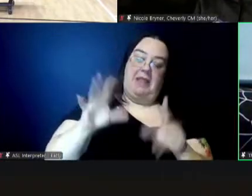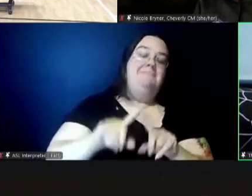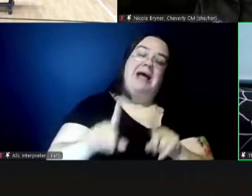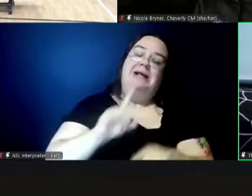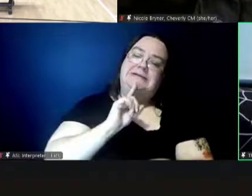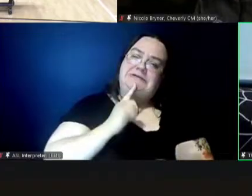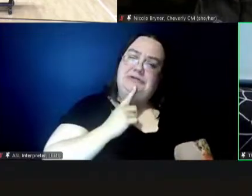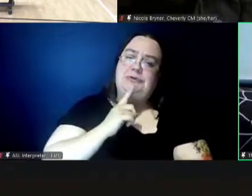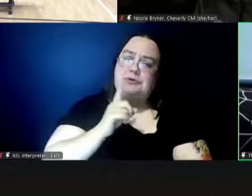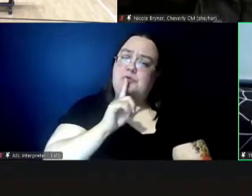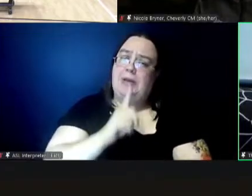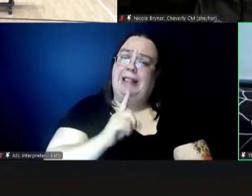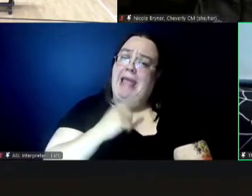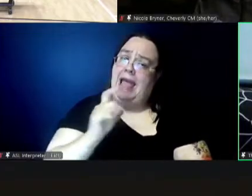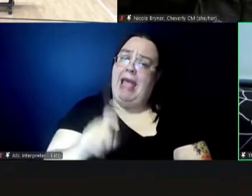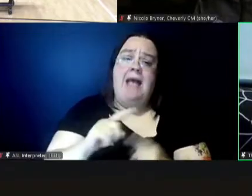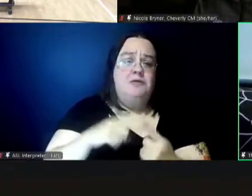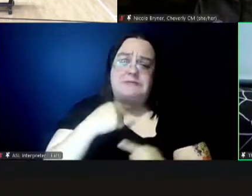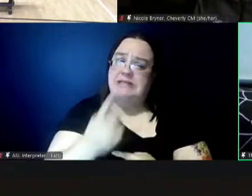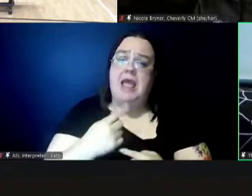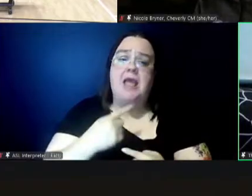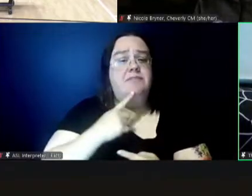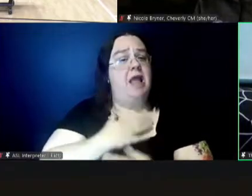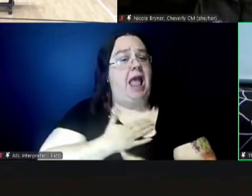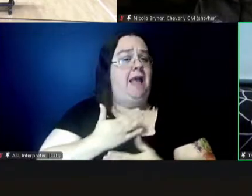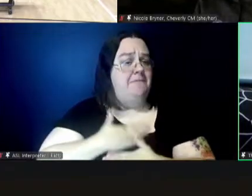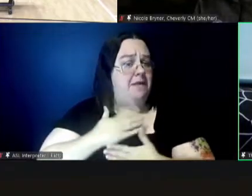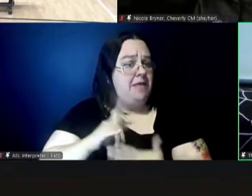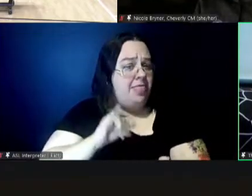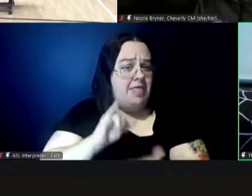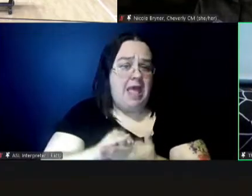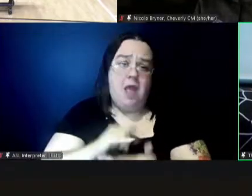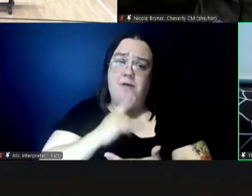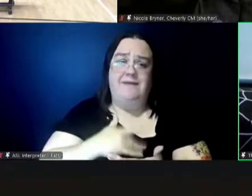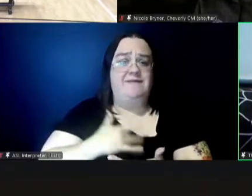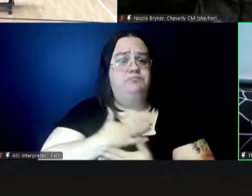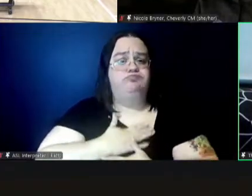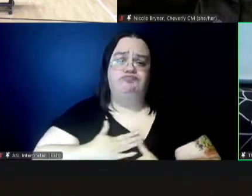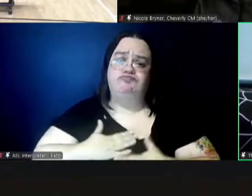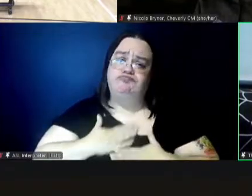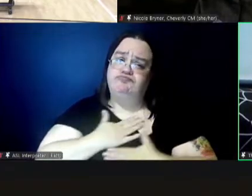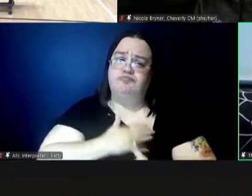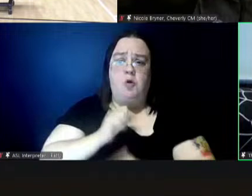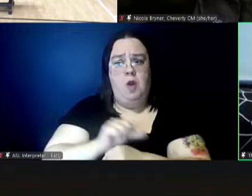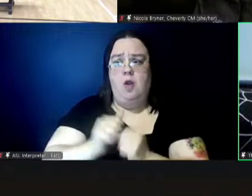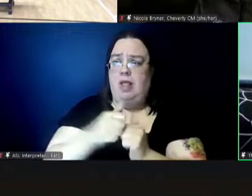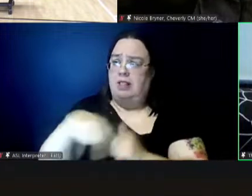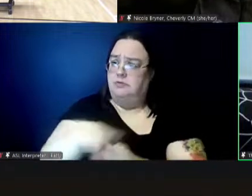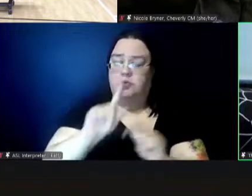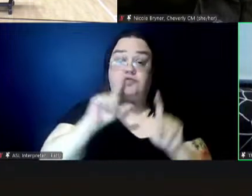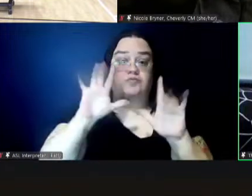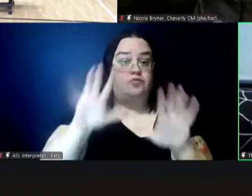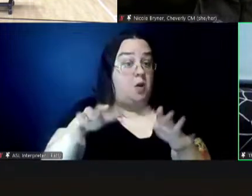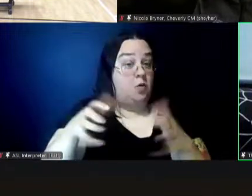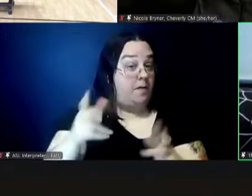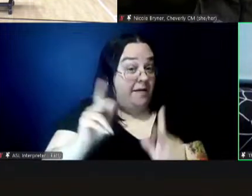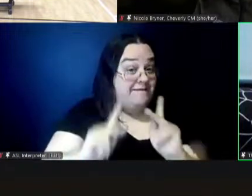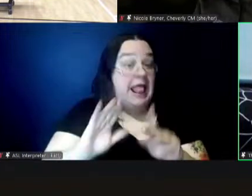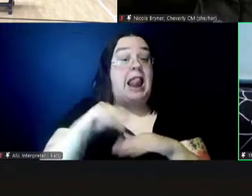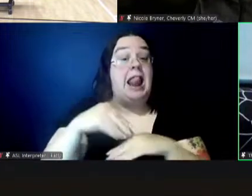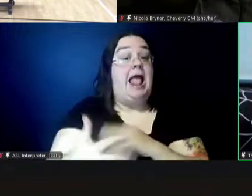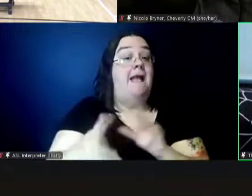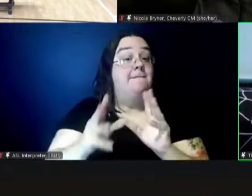am very pleased about that. I'm very pleased to be working with these great folks. Our next meeting is going to be